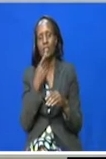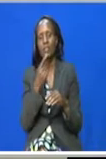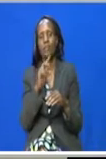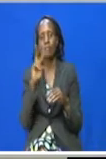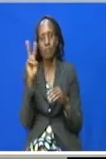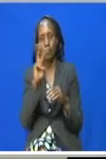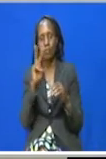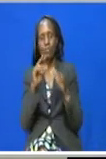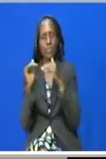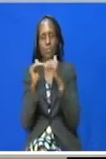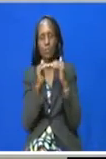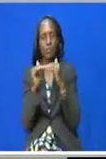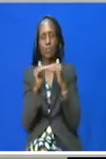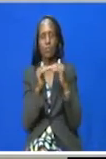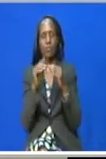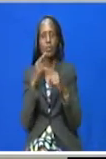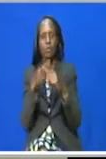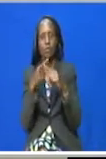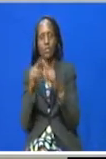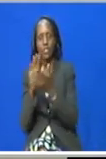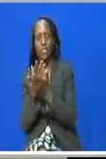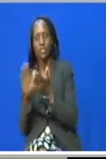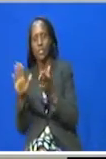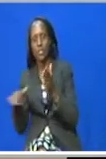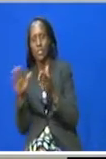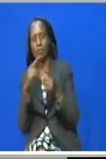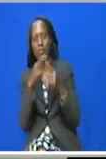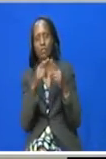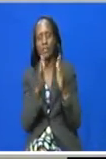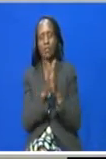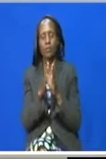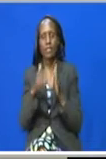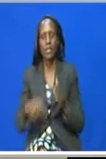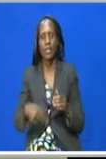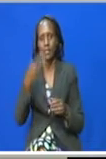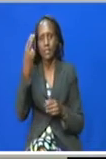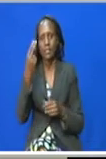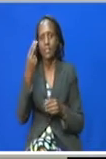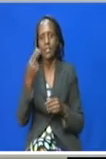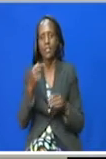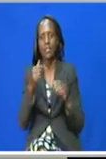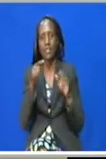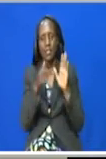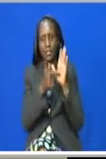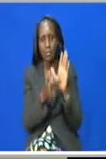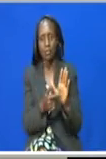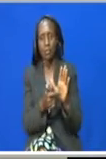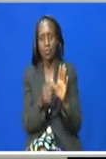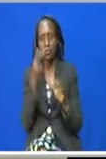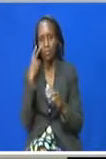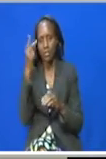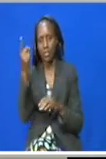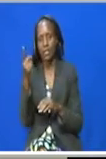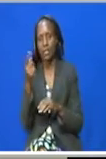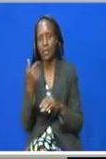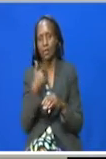cross-section area multiplied by the height. In our example here, we have a cube.